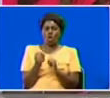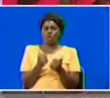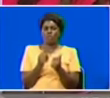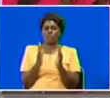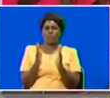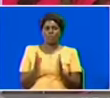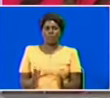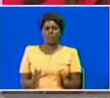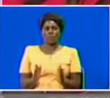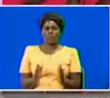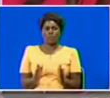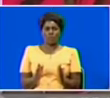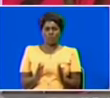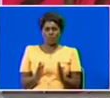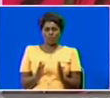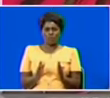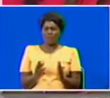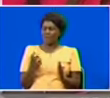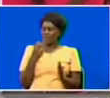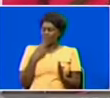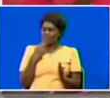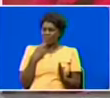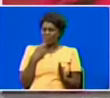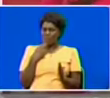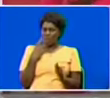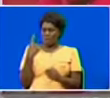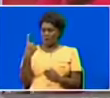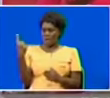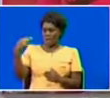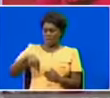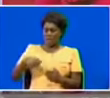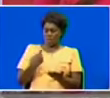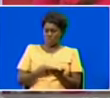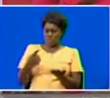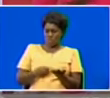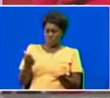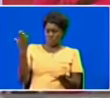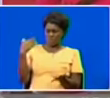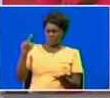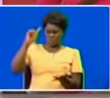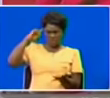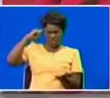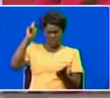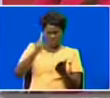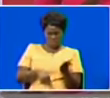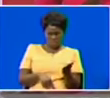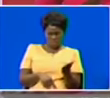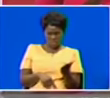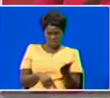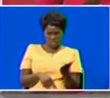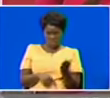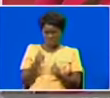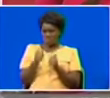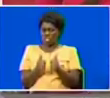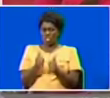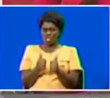competitors. we had one of them here on the show a few weeks ago. What do you think of them, and what do you think about... So which one,